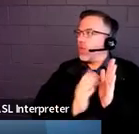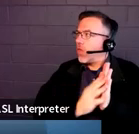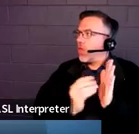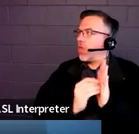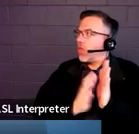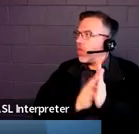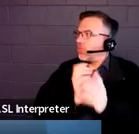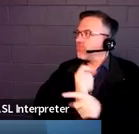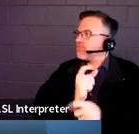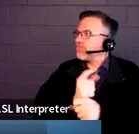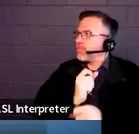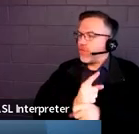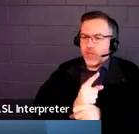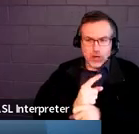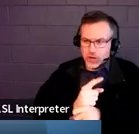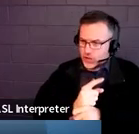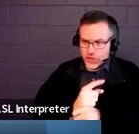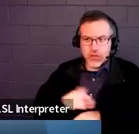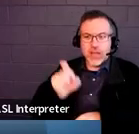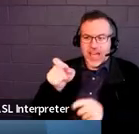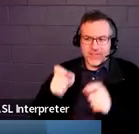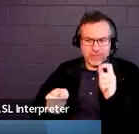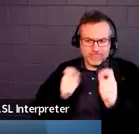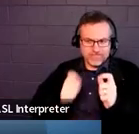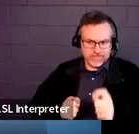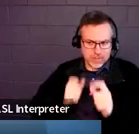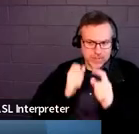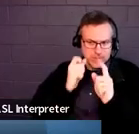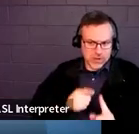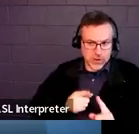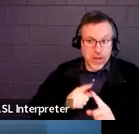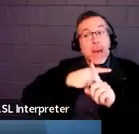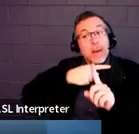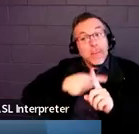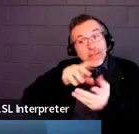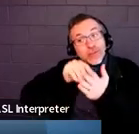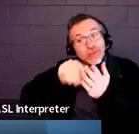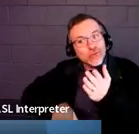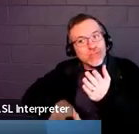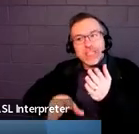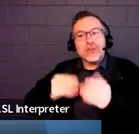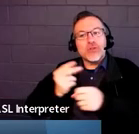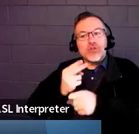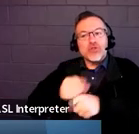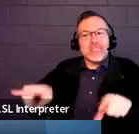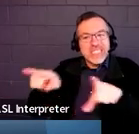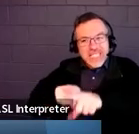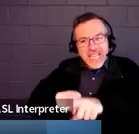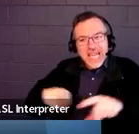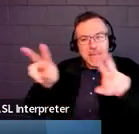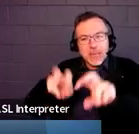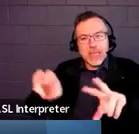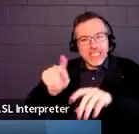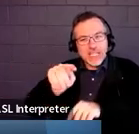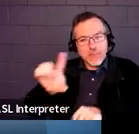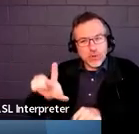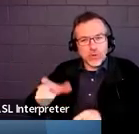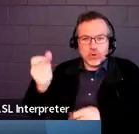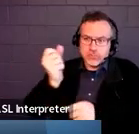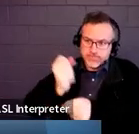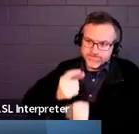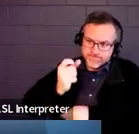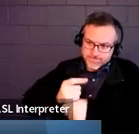student complete the same assessment tool over and over again. We need to look at that